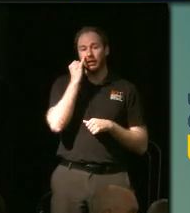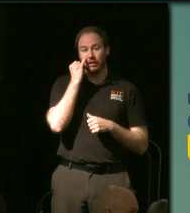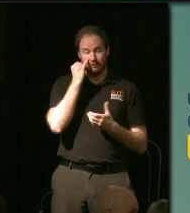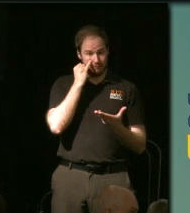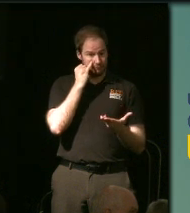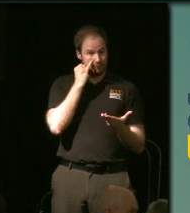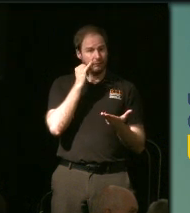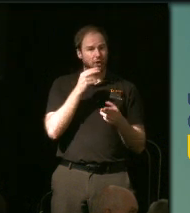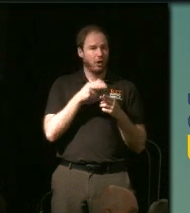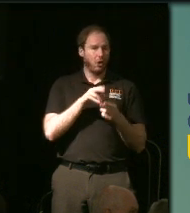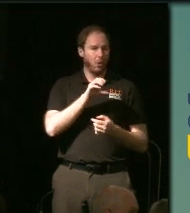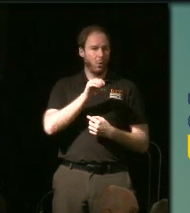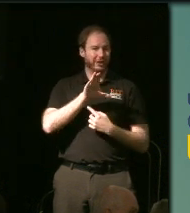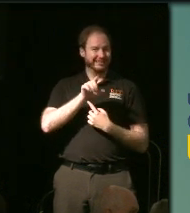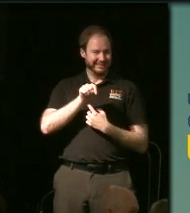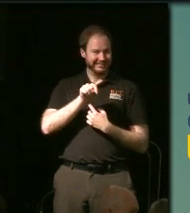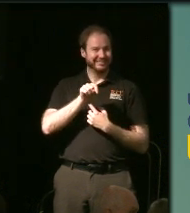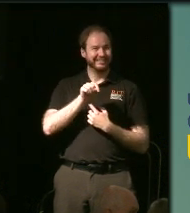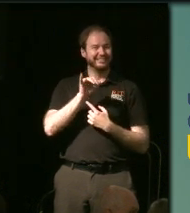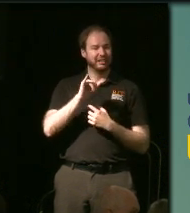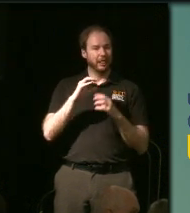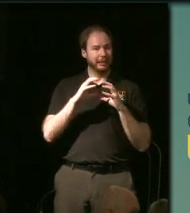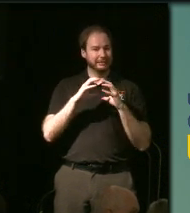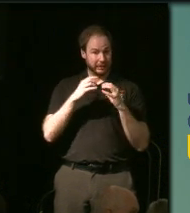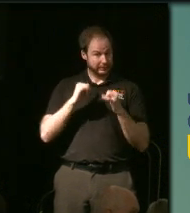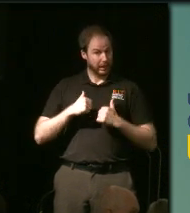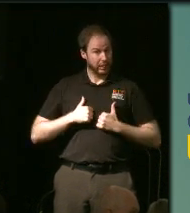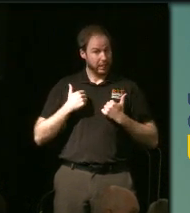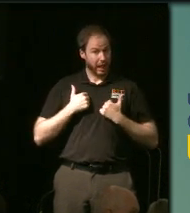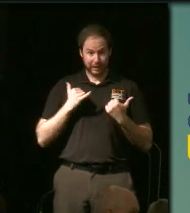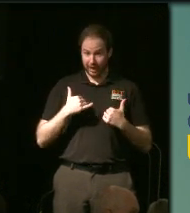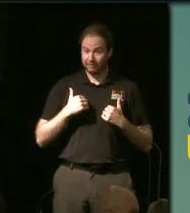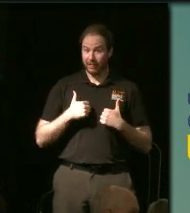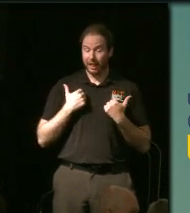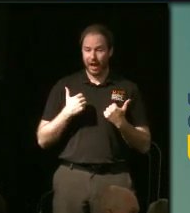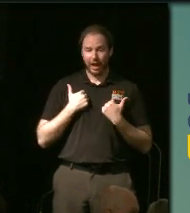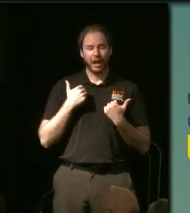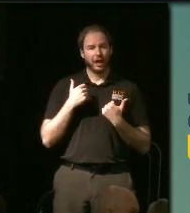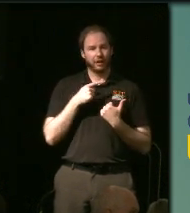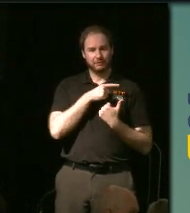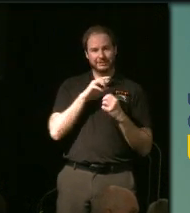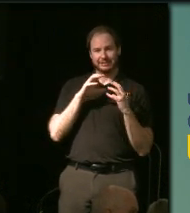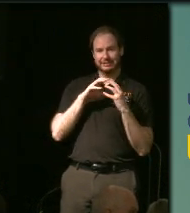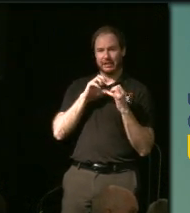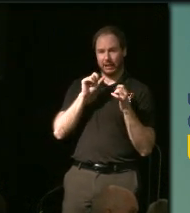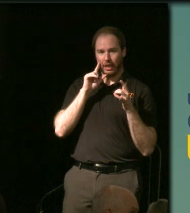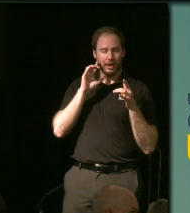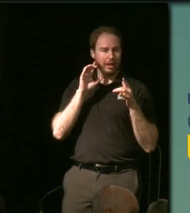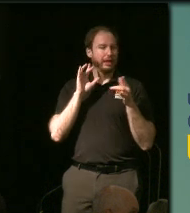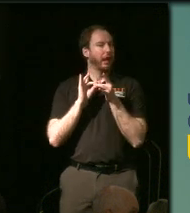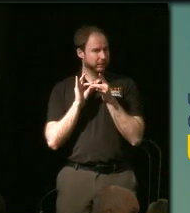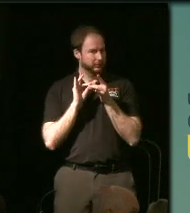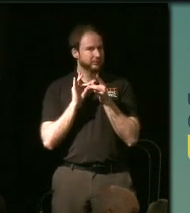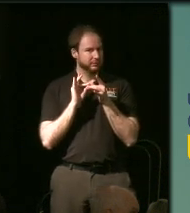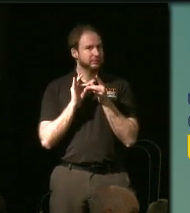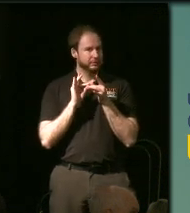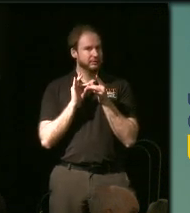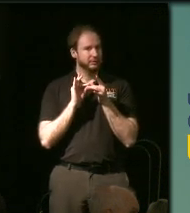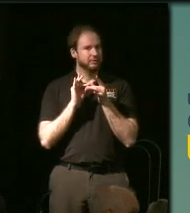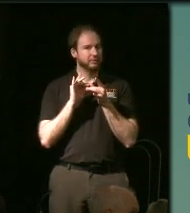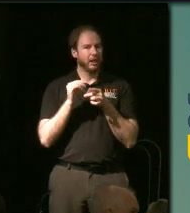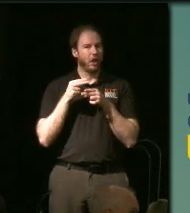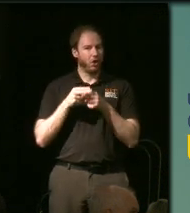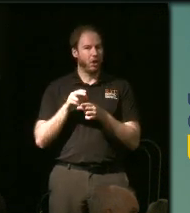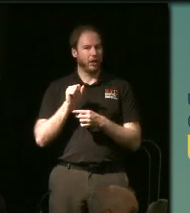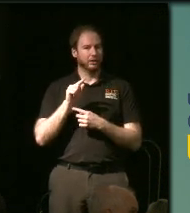is an OCT, cells that are alive still, these cells can connect. That would be a form of